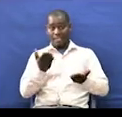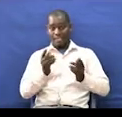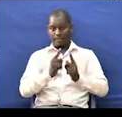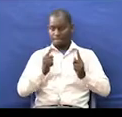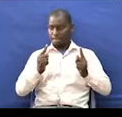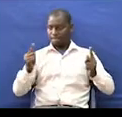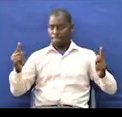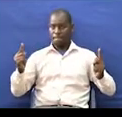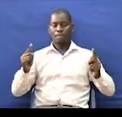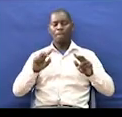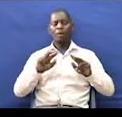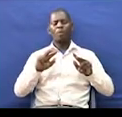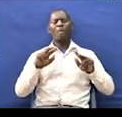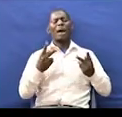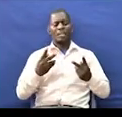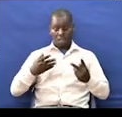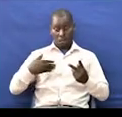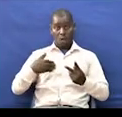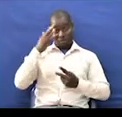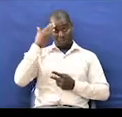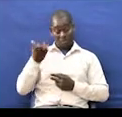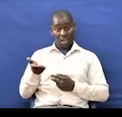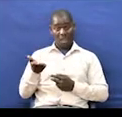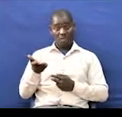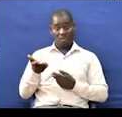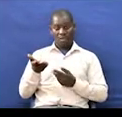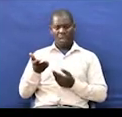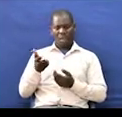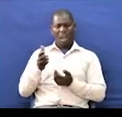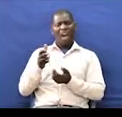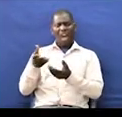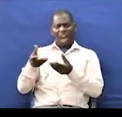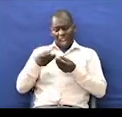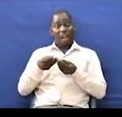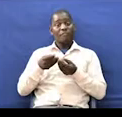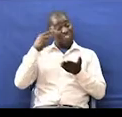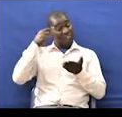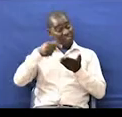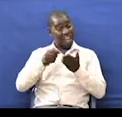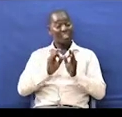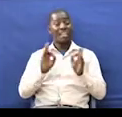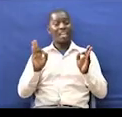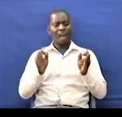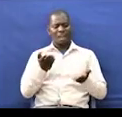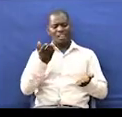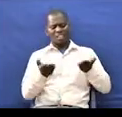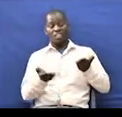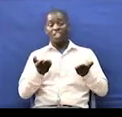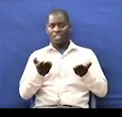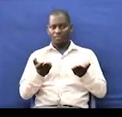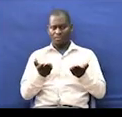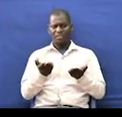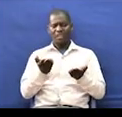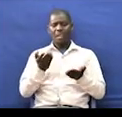But to be clear now, we have to define clearly the relationship of this force and the